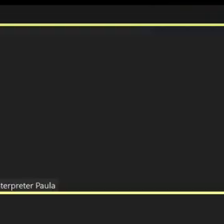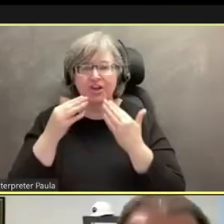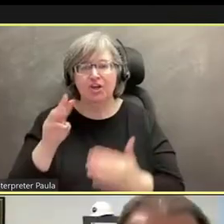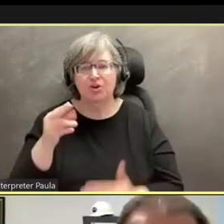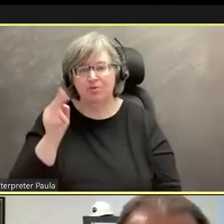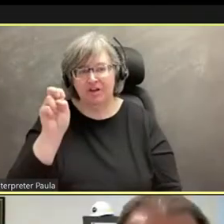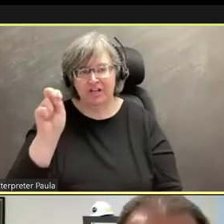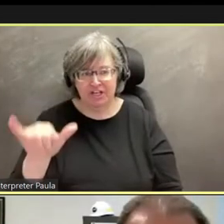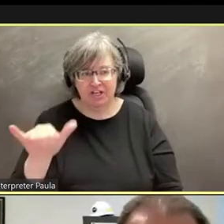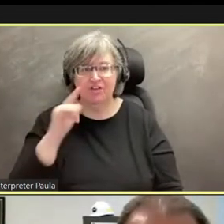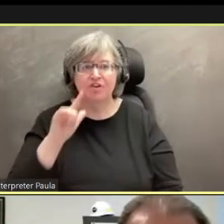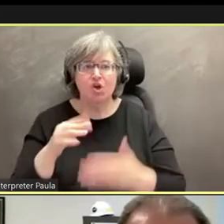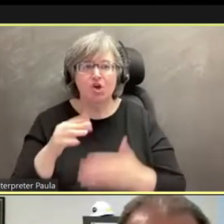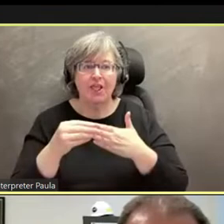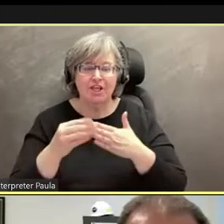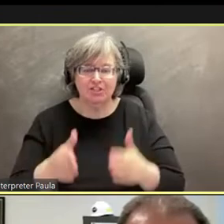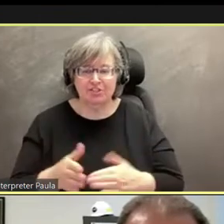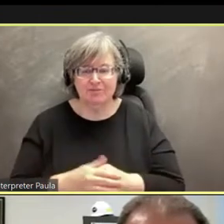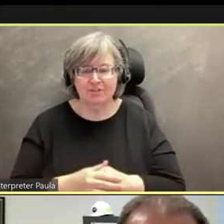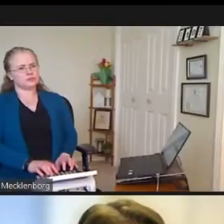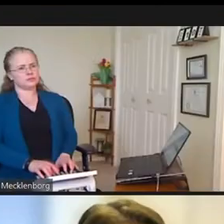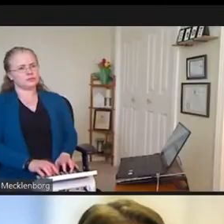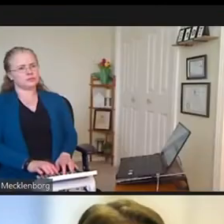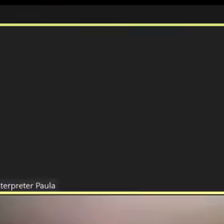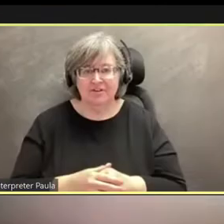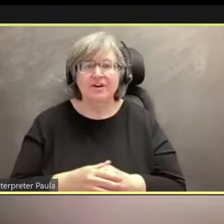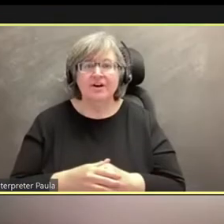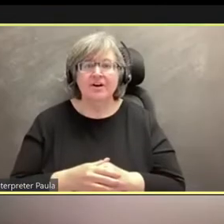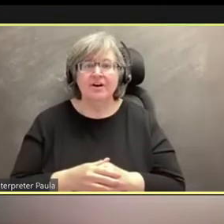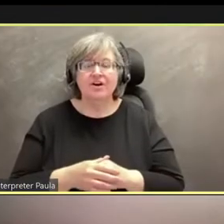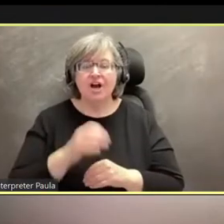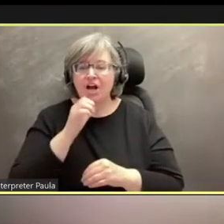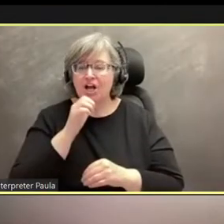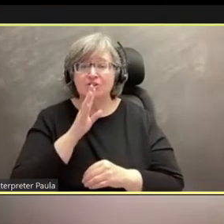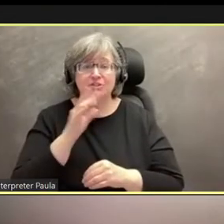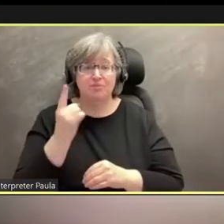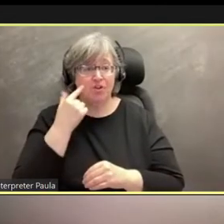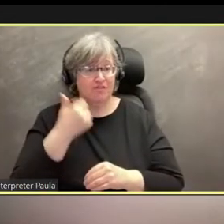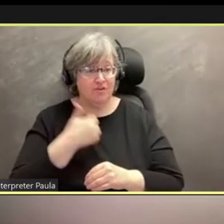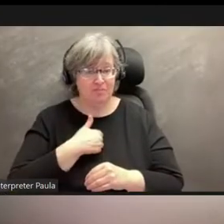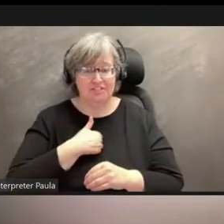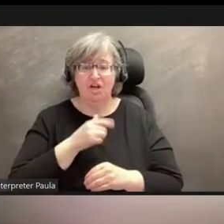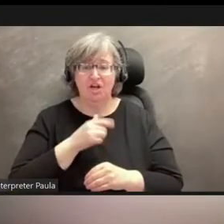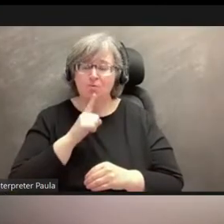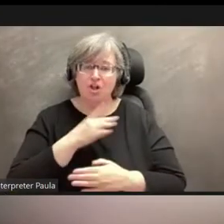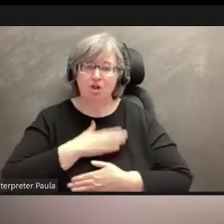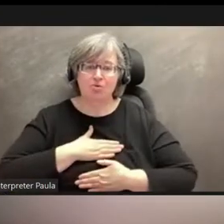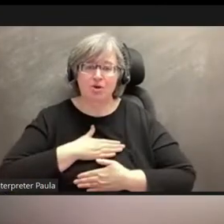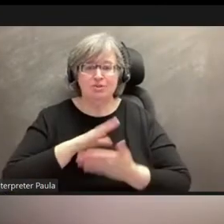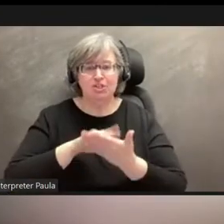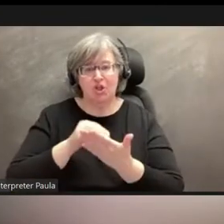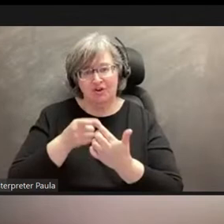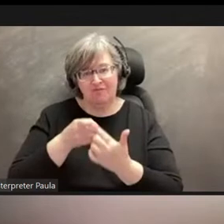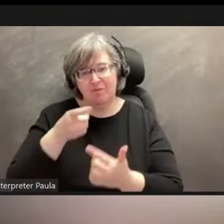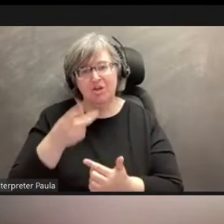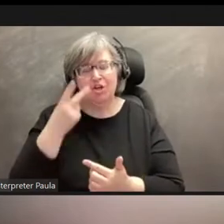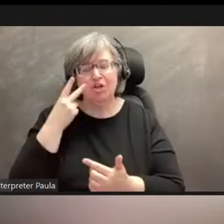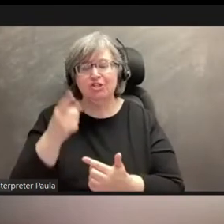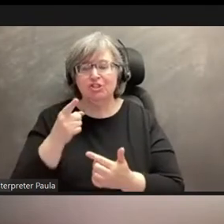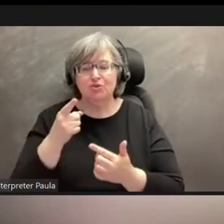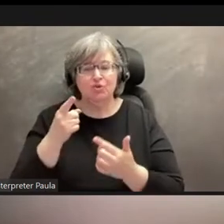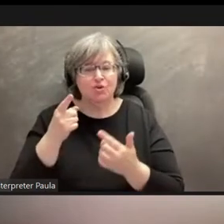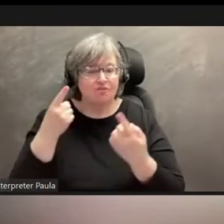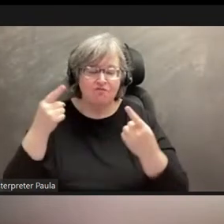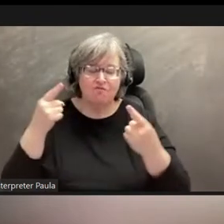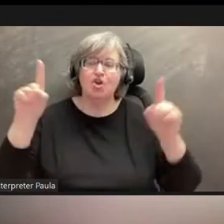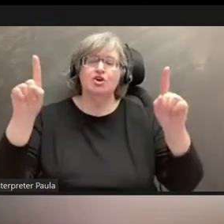your leadership. I don't think I speak for myself when I say that I truly appreciate learning from you and seeing you flourish as chair, as